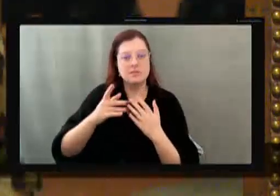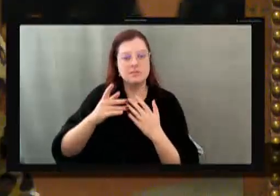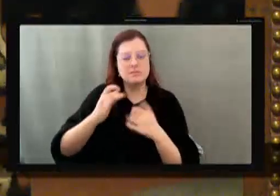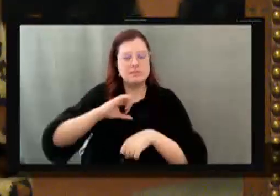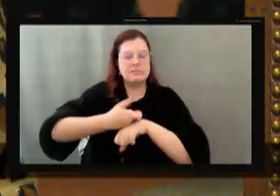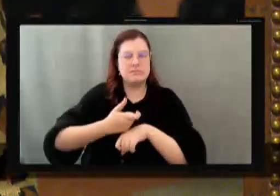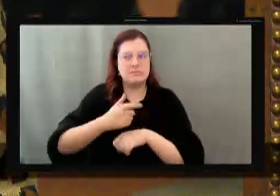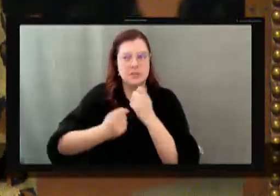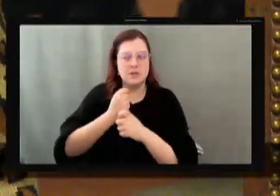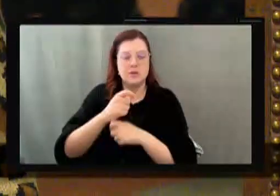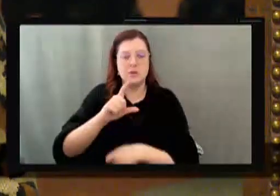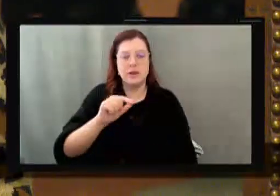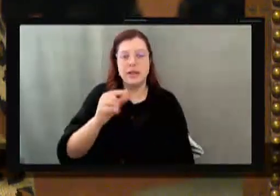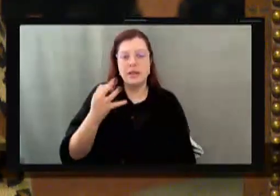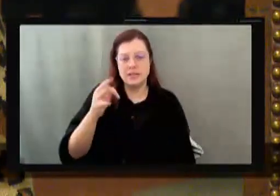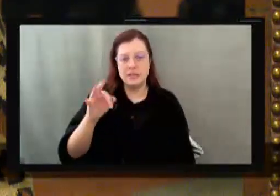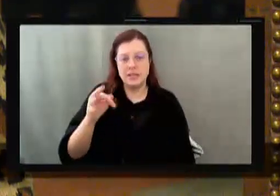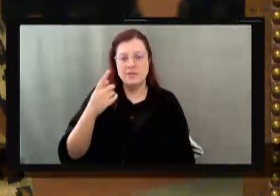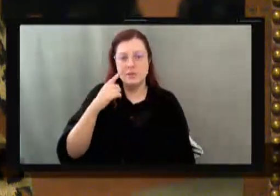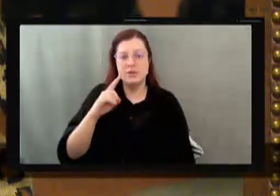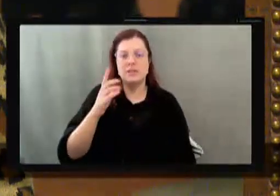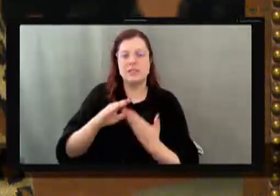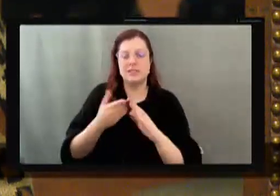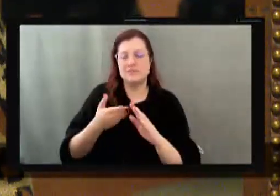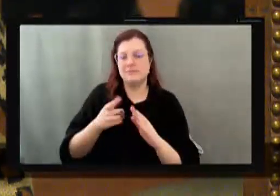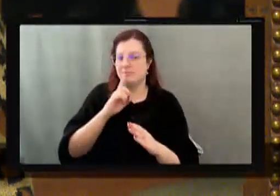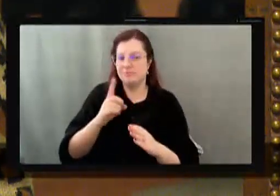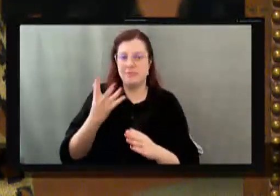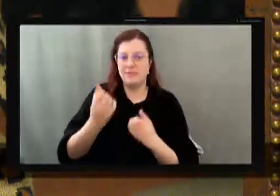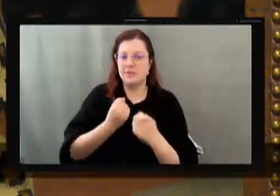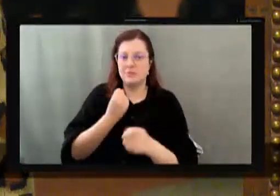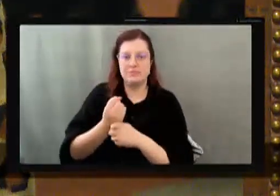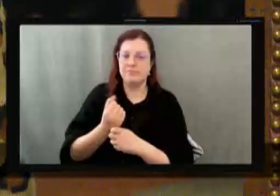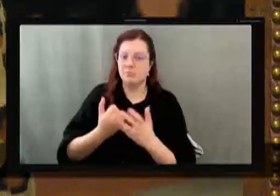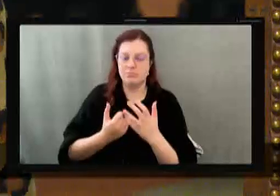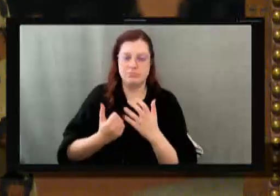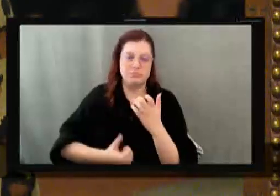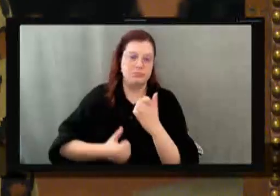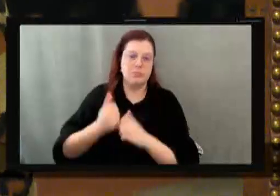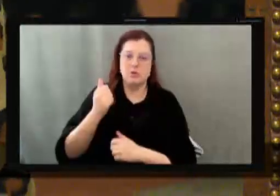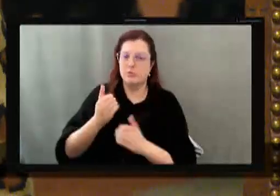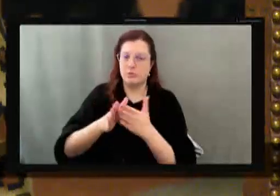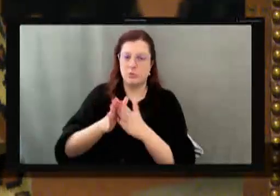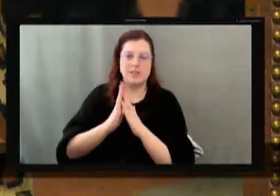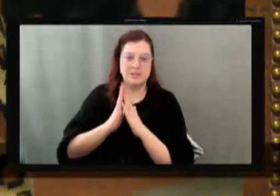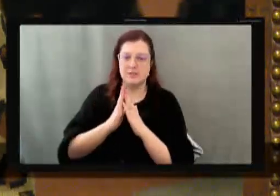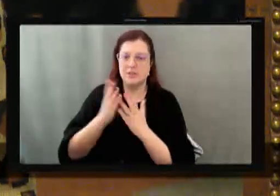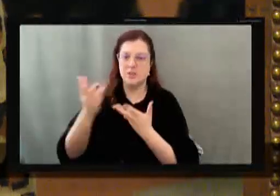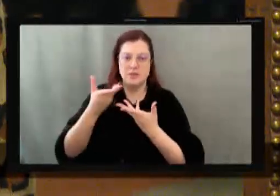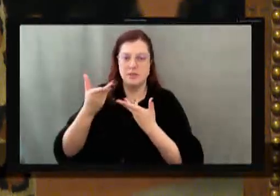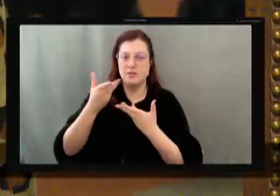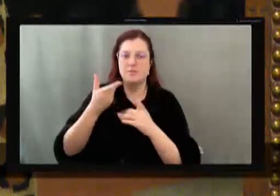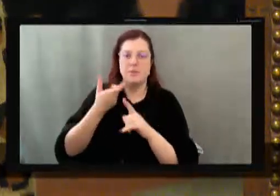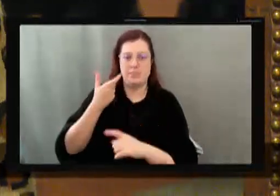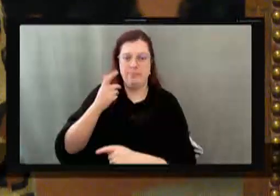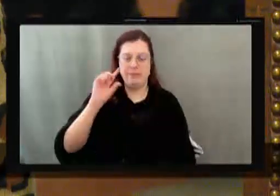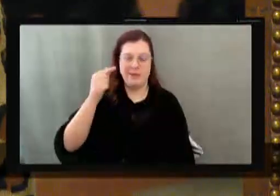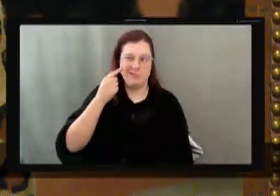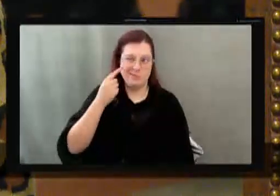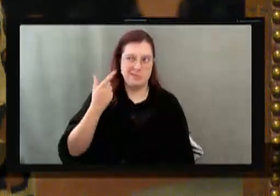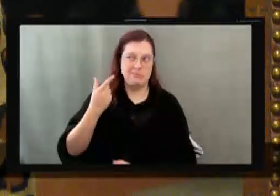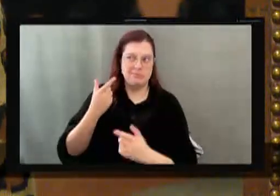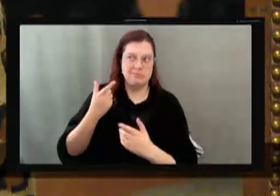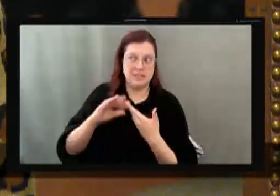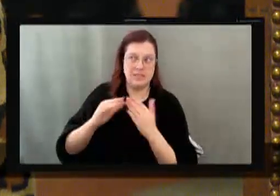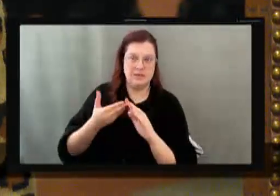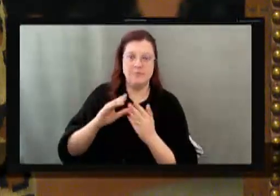city. It has quickly, in the last 5 years, become probably the most requested service of city government, certainly the most requested